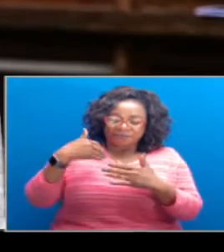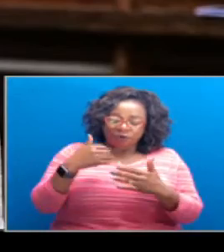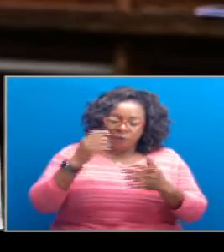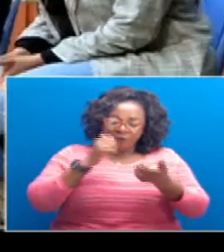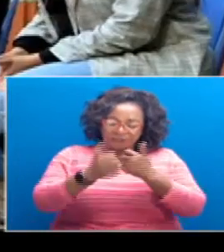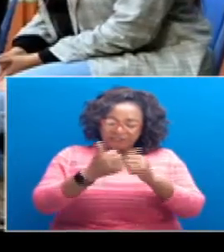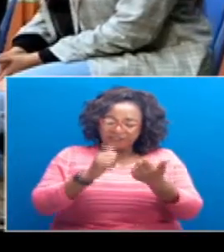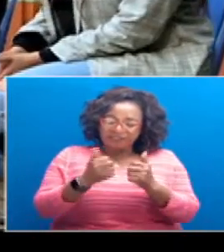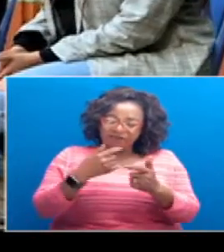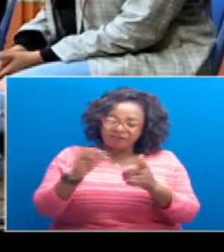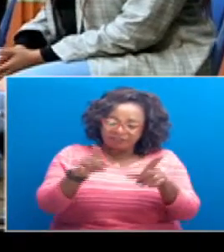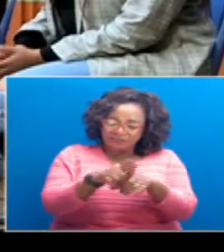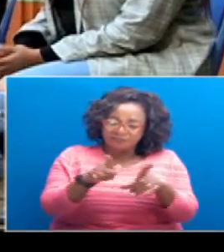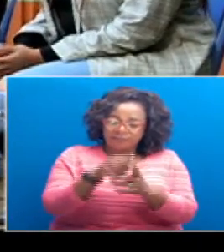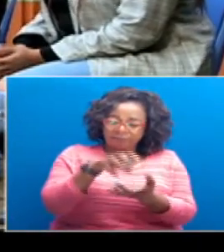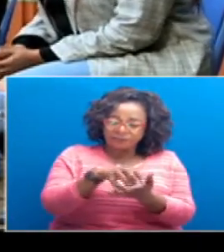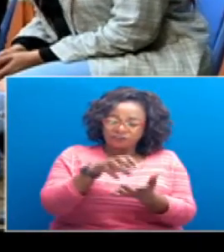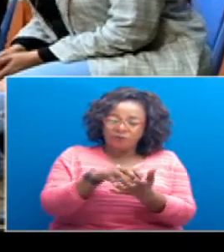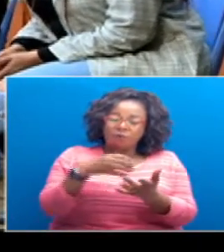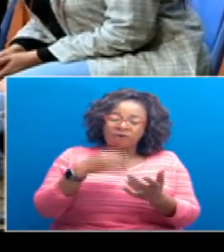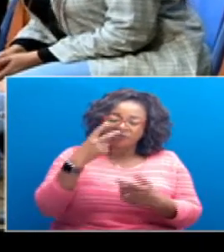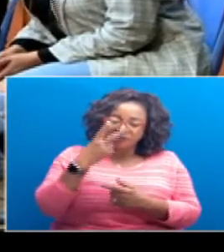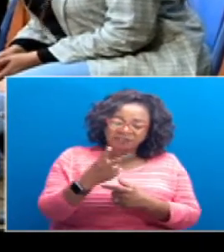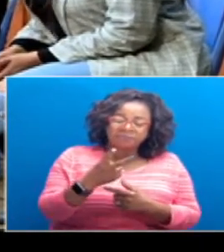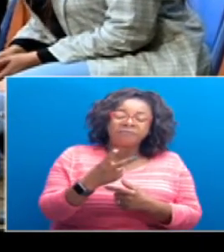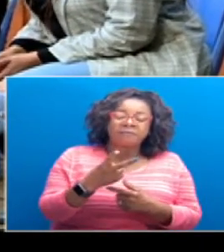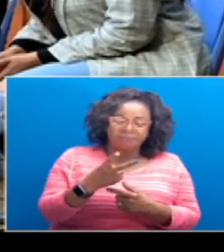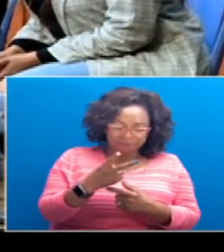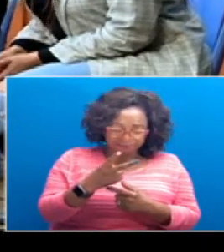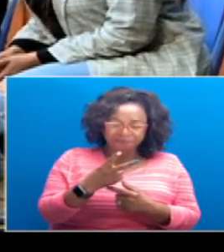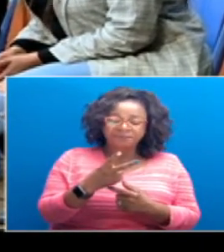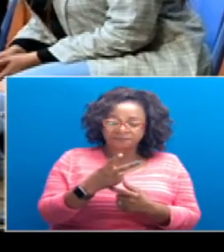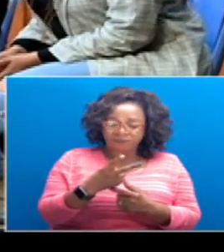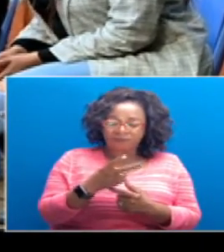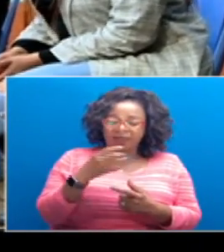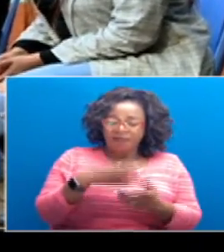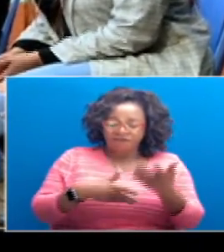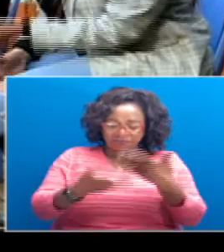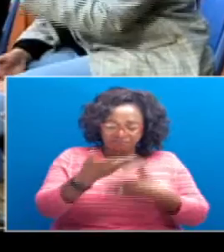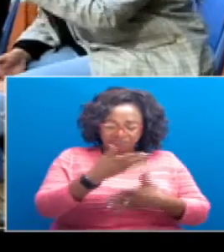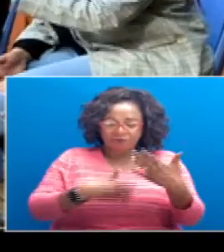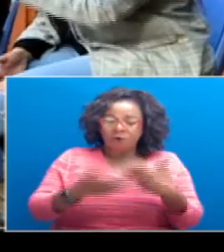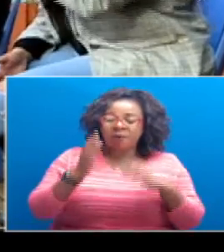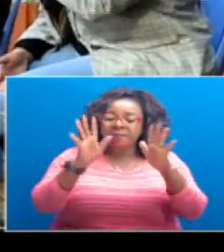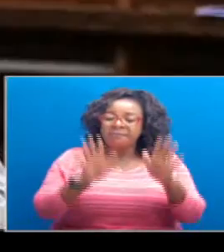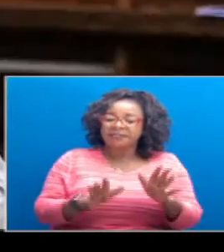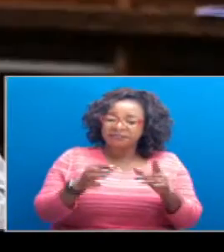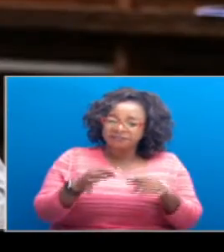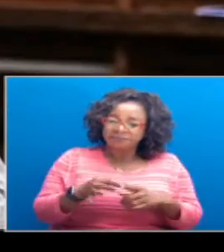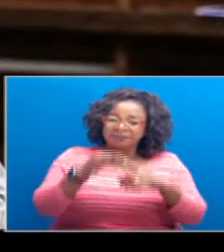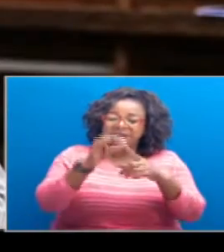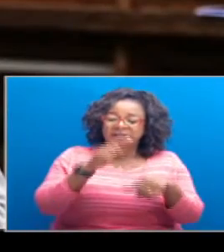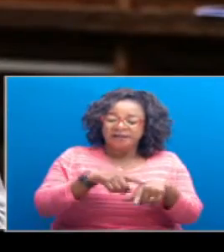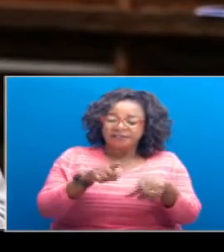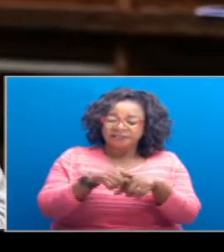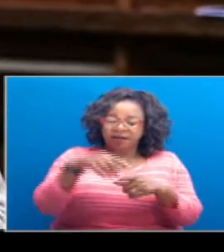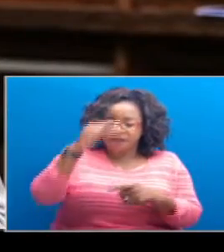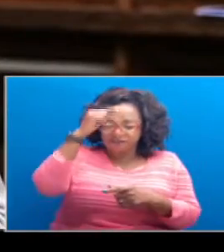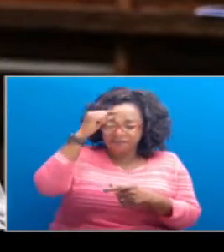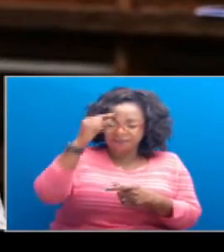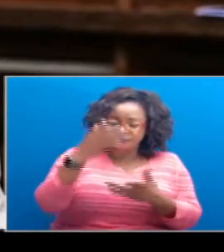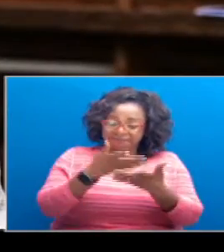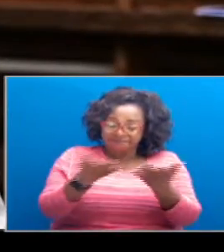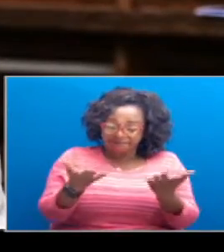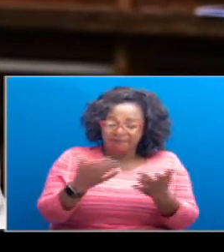contesting for the same seat. You've seen heated words exchanged on the campaign trail, especially as far as the governor's seat